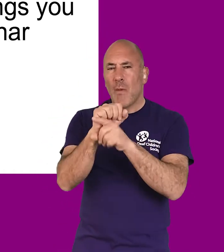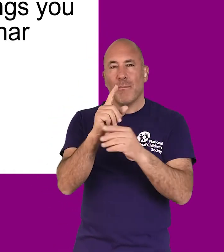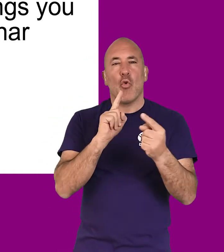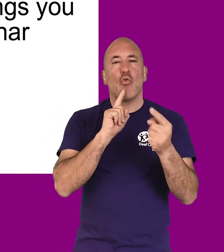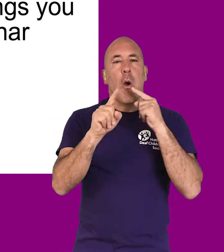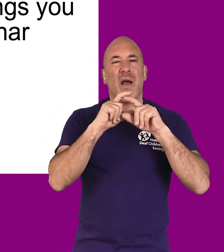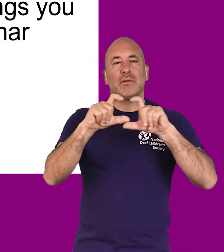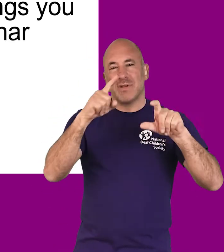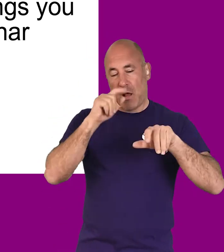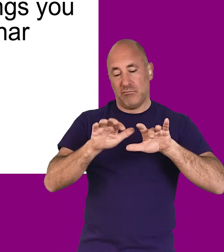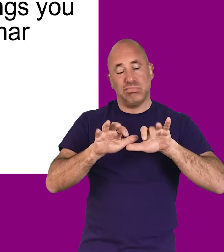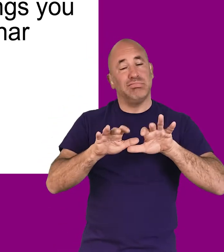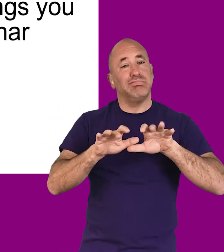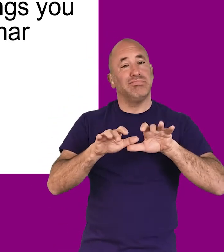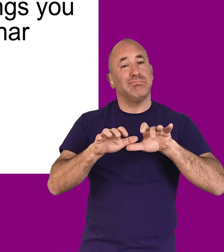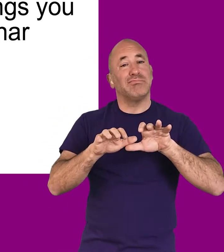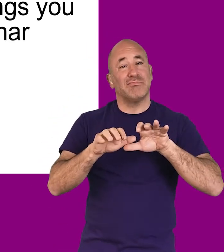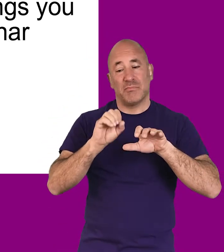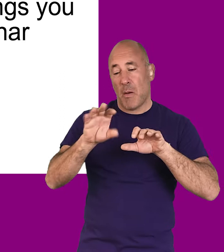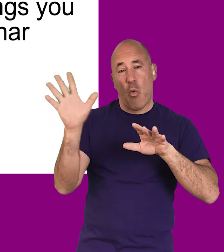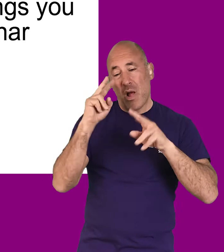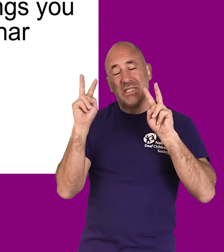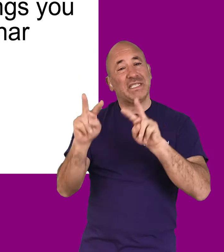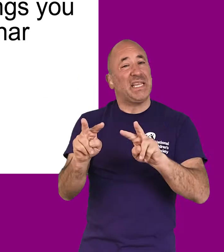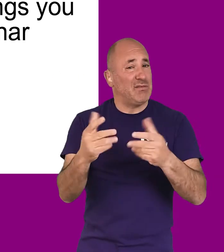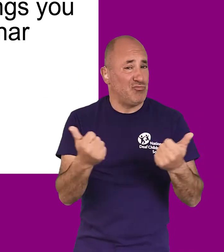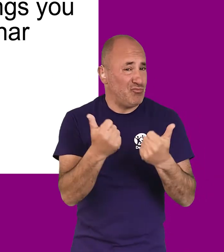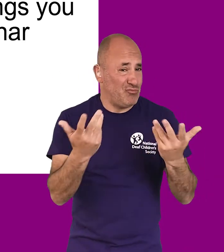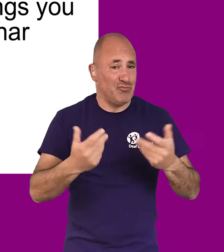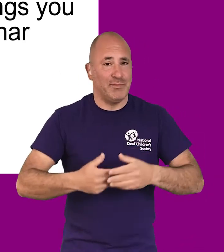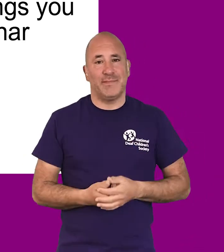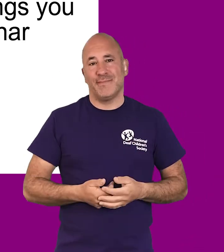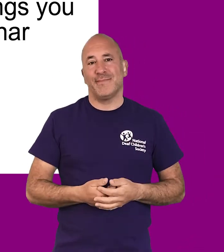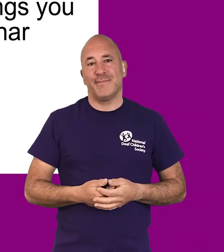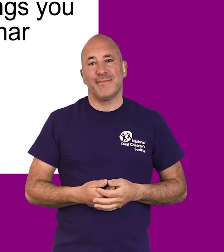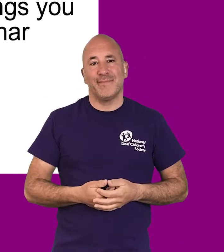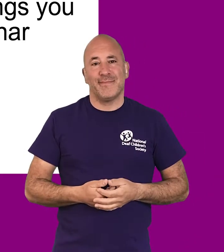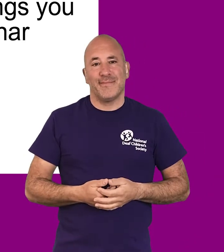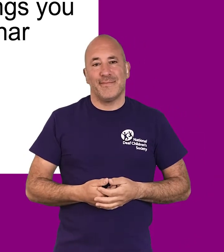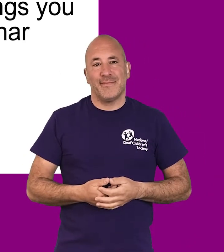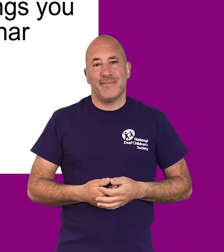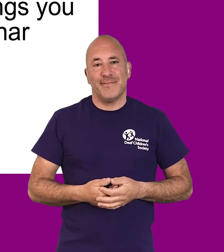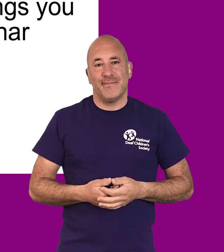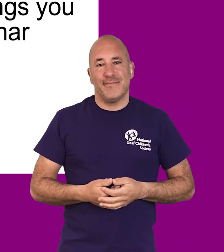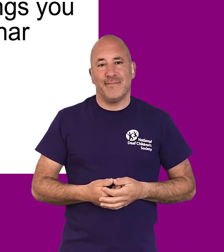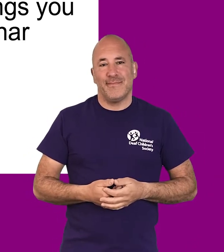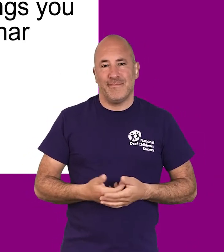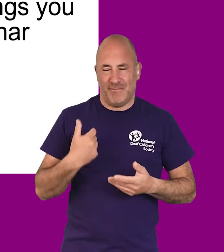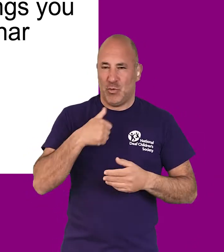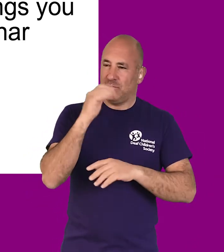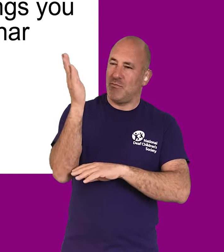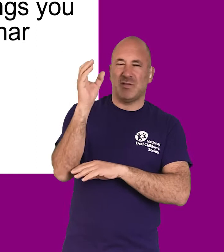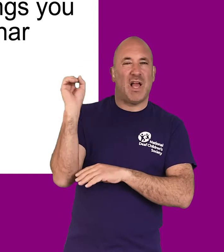you've identified into the comment box for everyone to see. So I'm going to come out